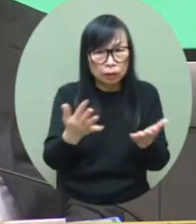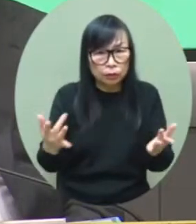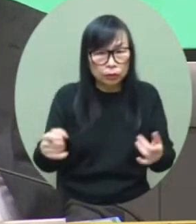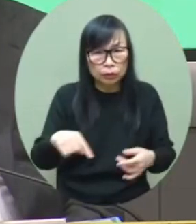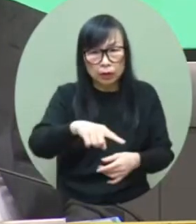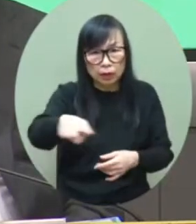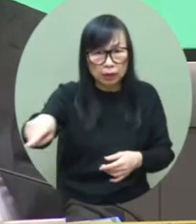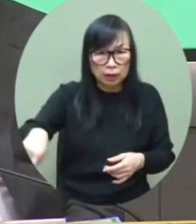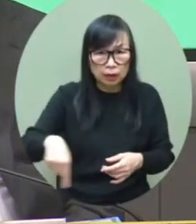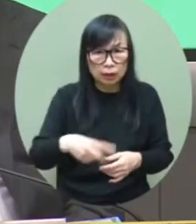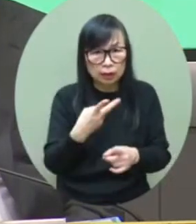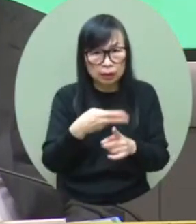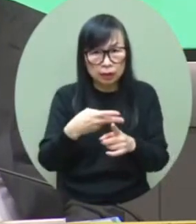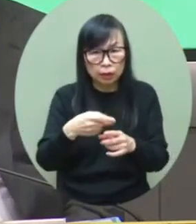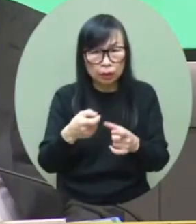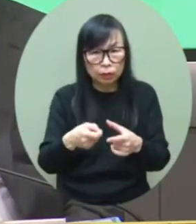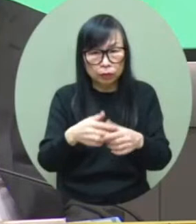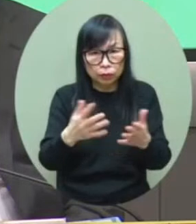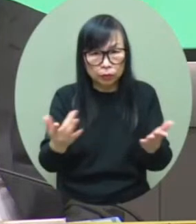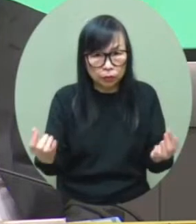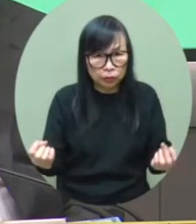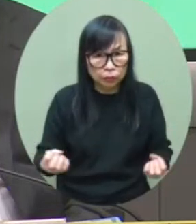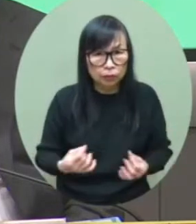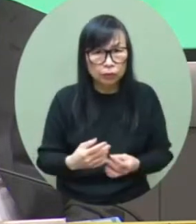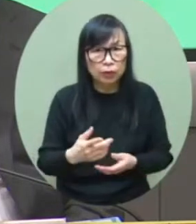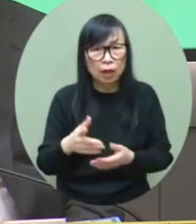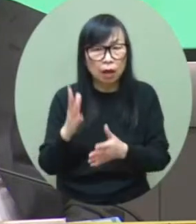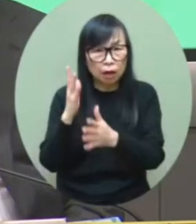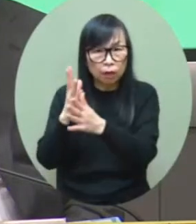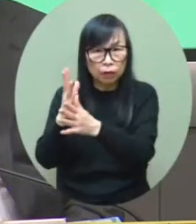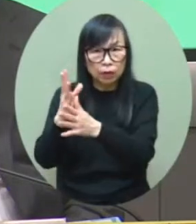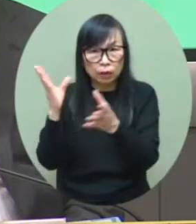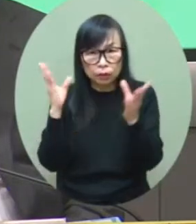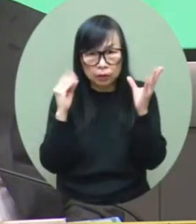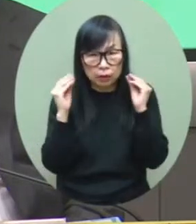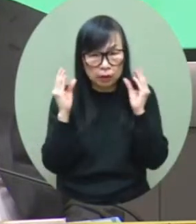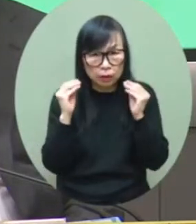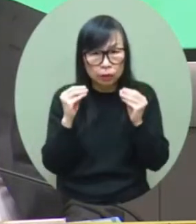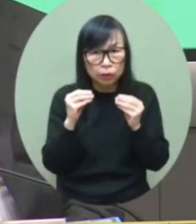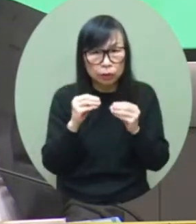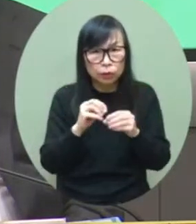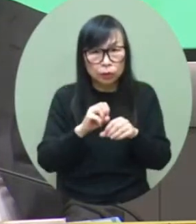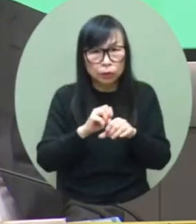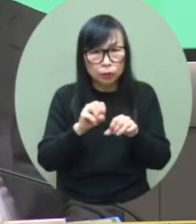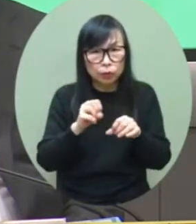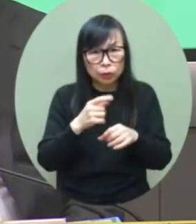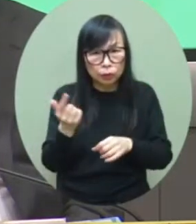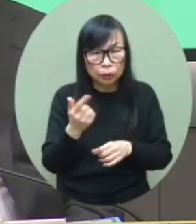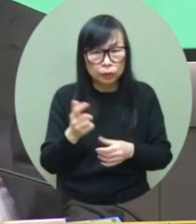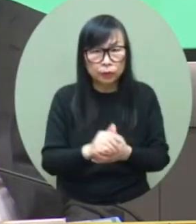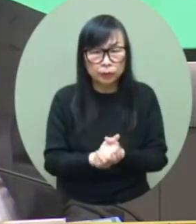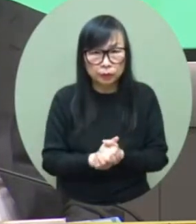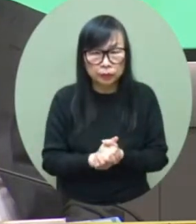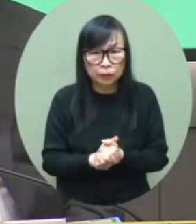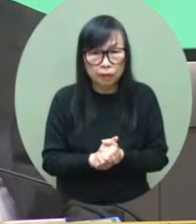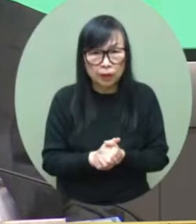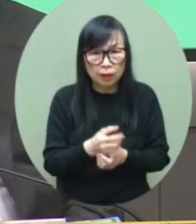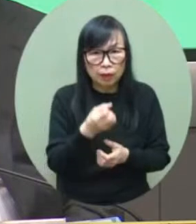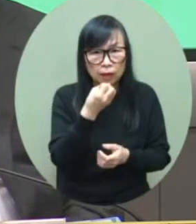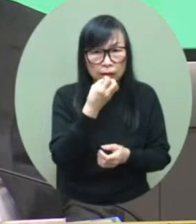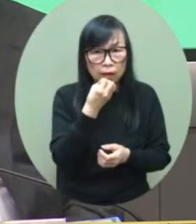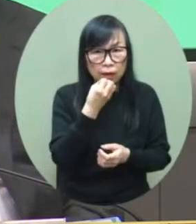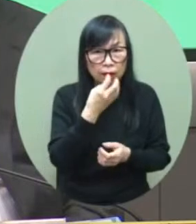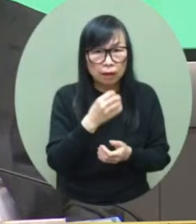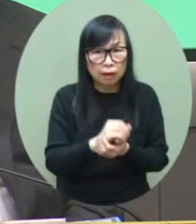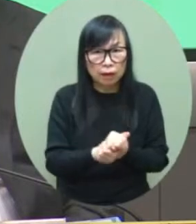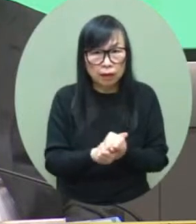we have theme parks, we have country parks, we have many, many different types of tourist destinations, and they are all